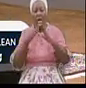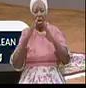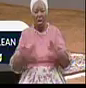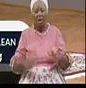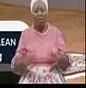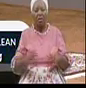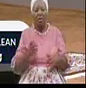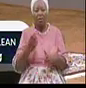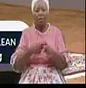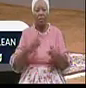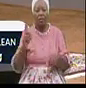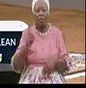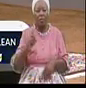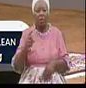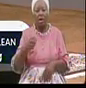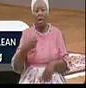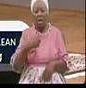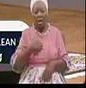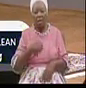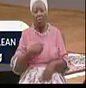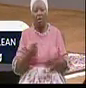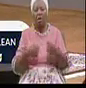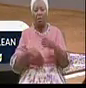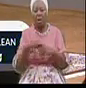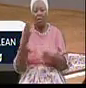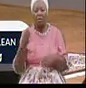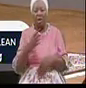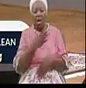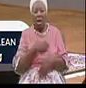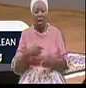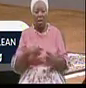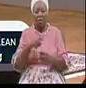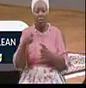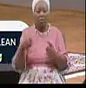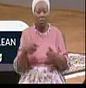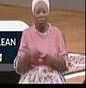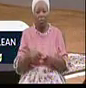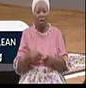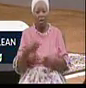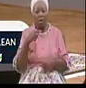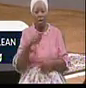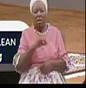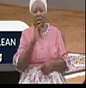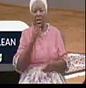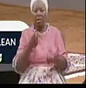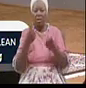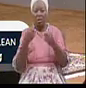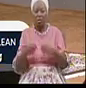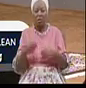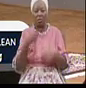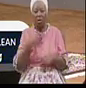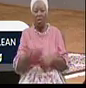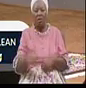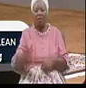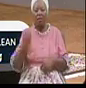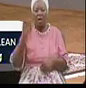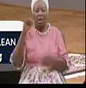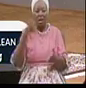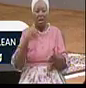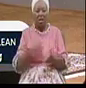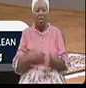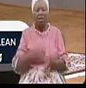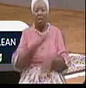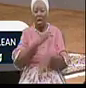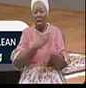from whence I came out. And when he is come, he findeth